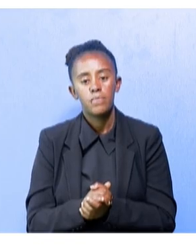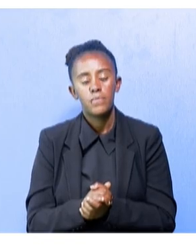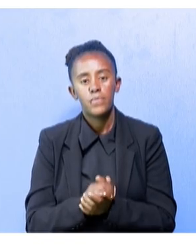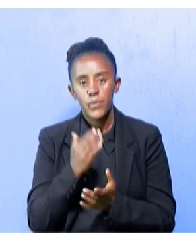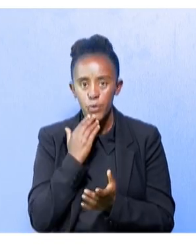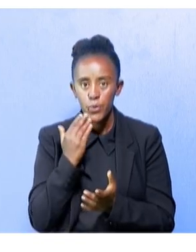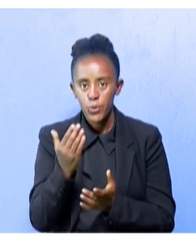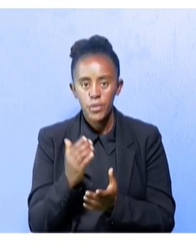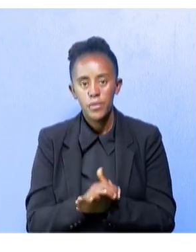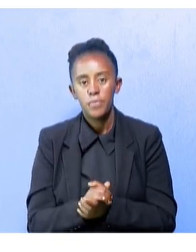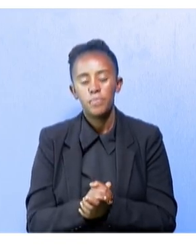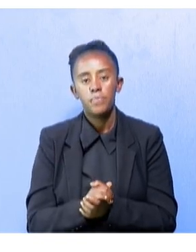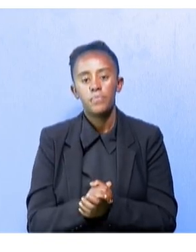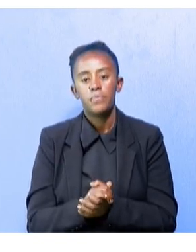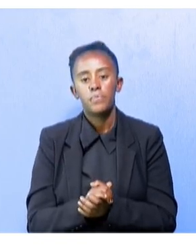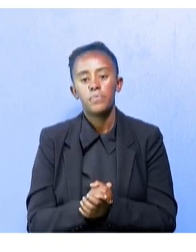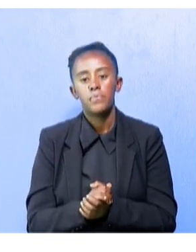Good.